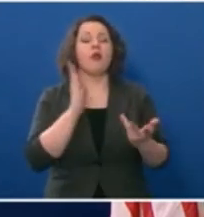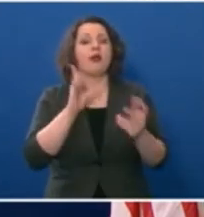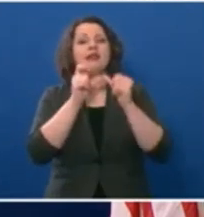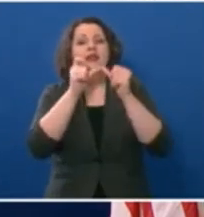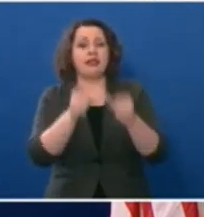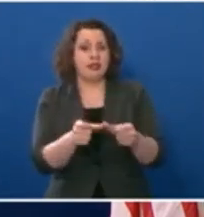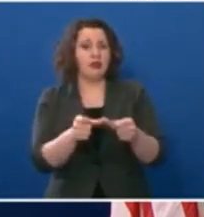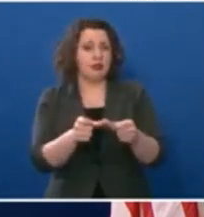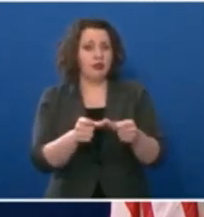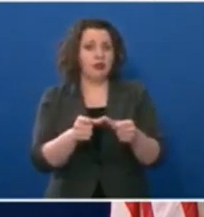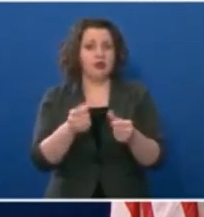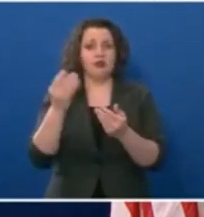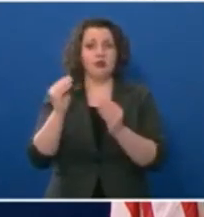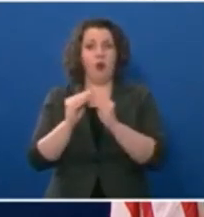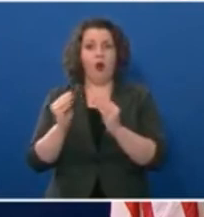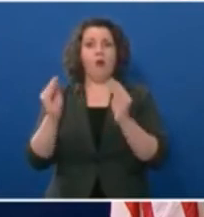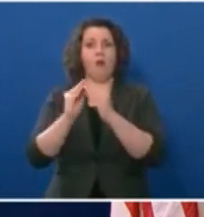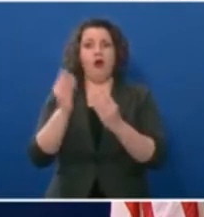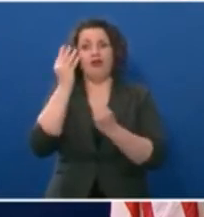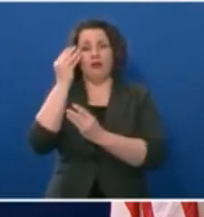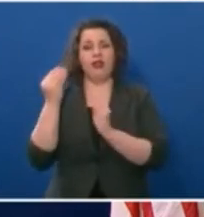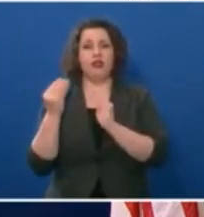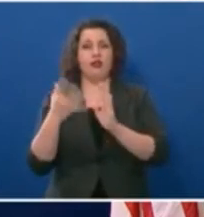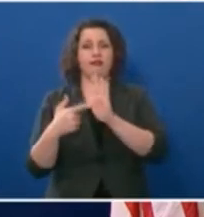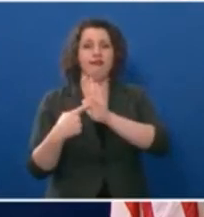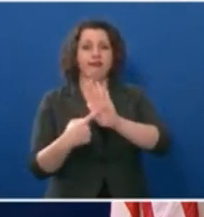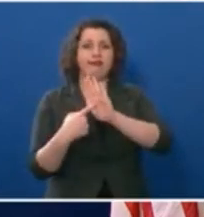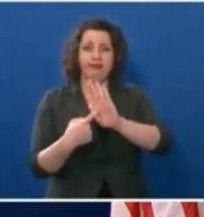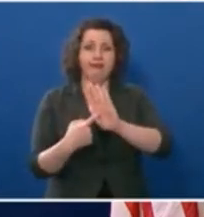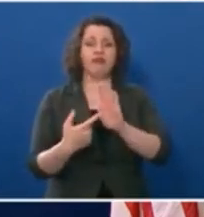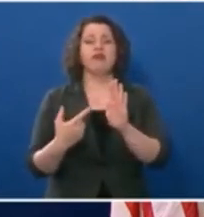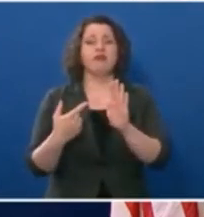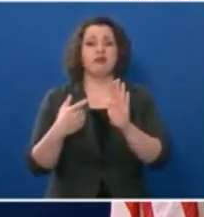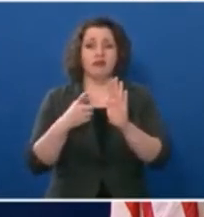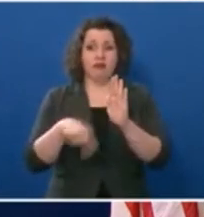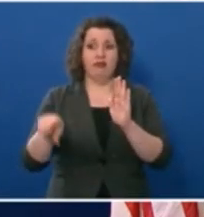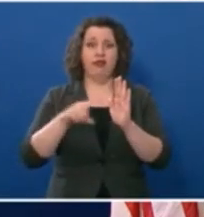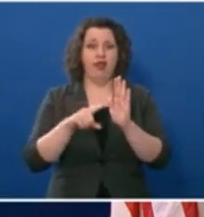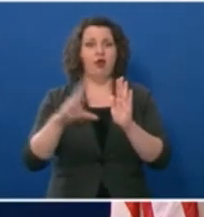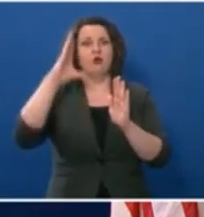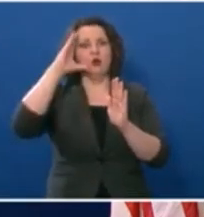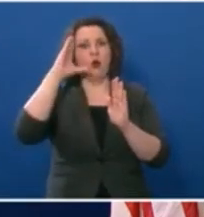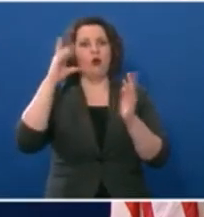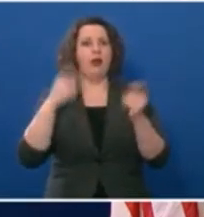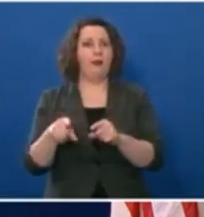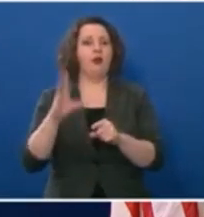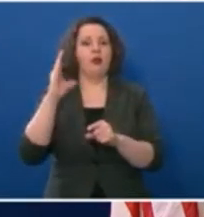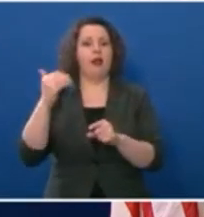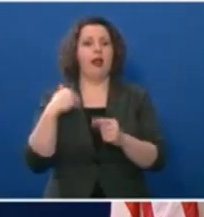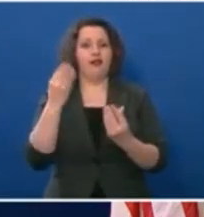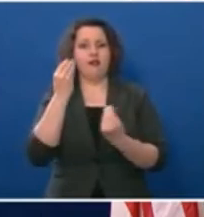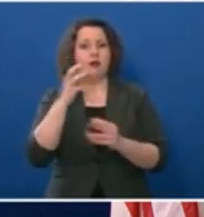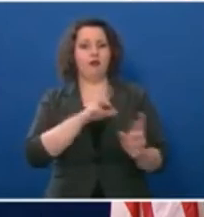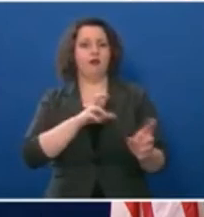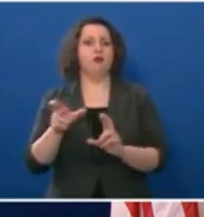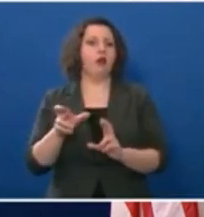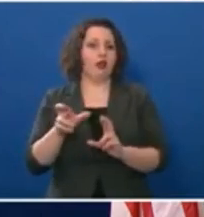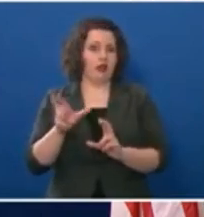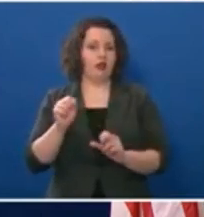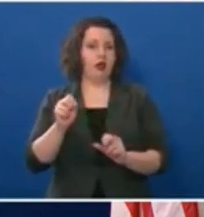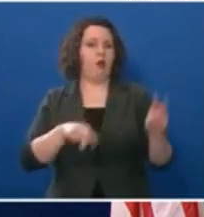provide Iowans more and more information so that they will be educated and will have the information at hand to